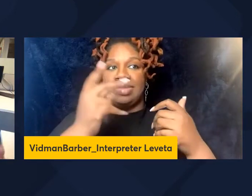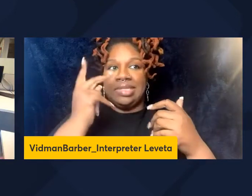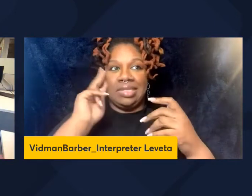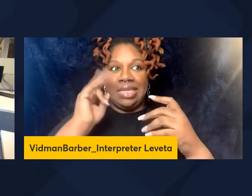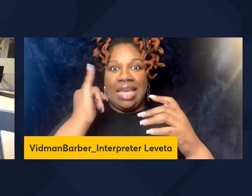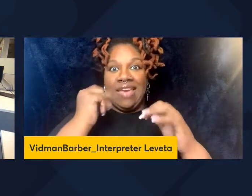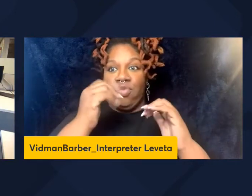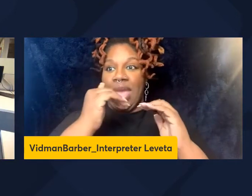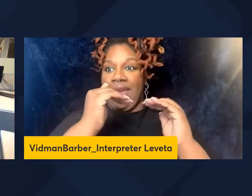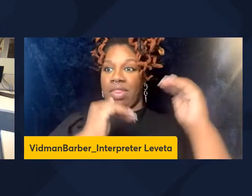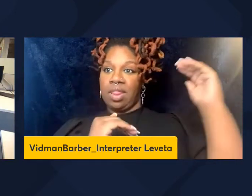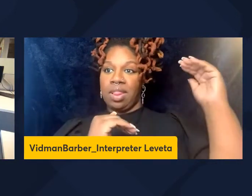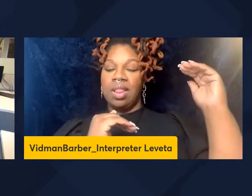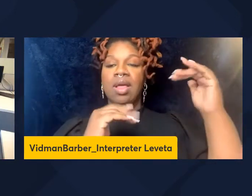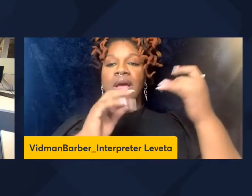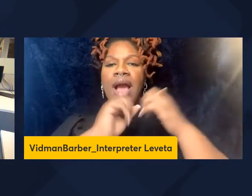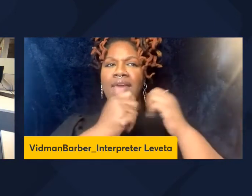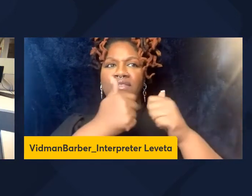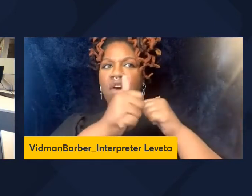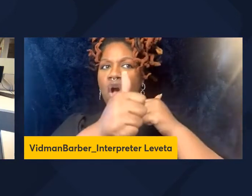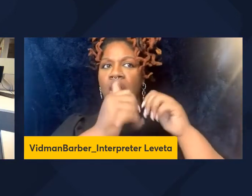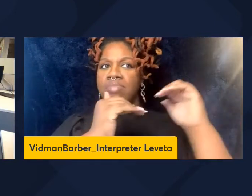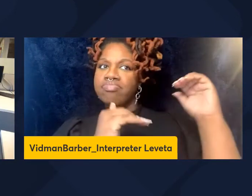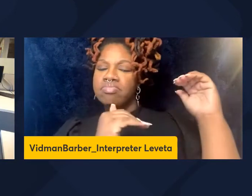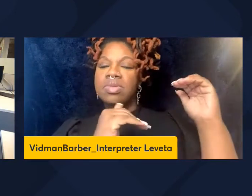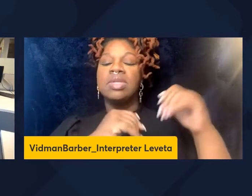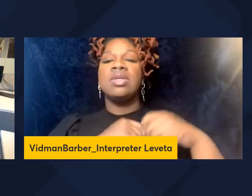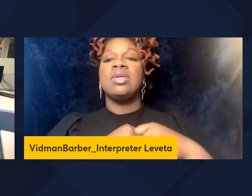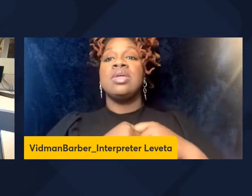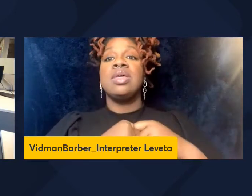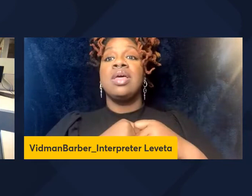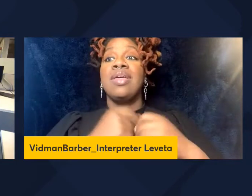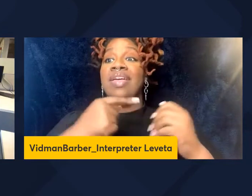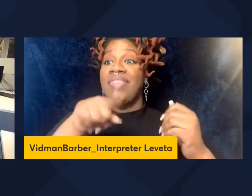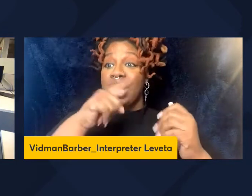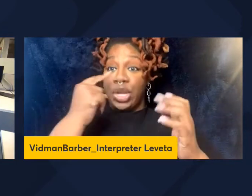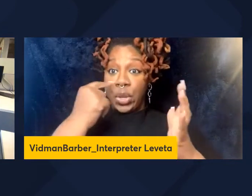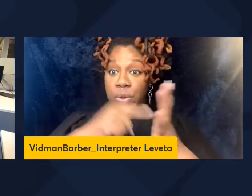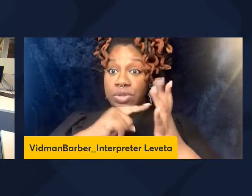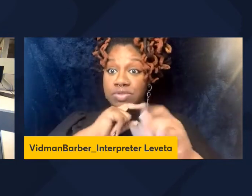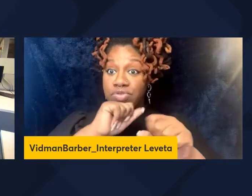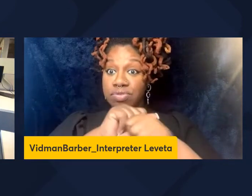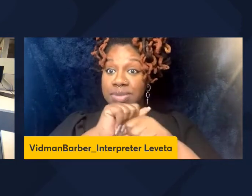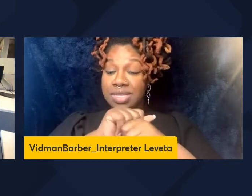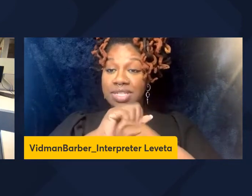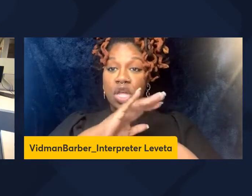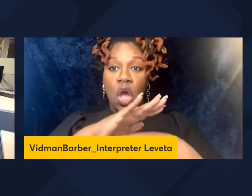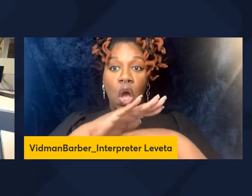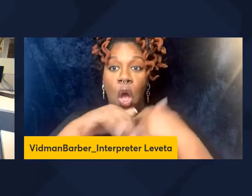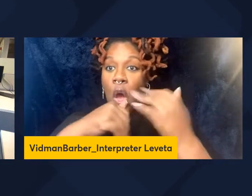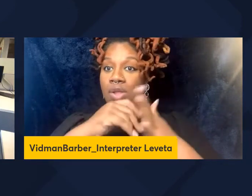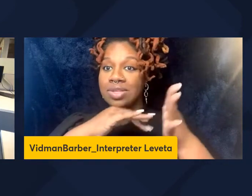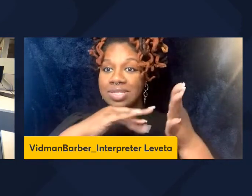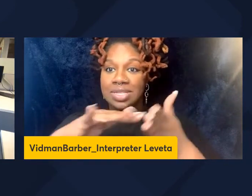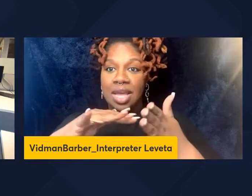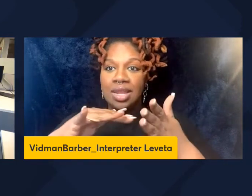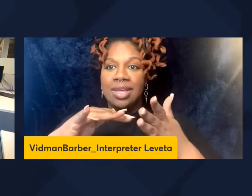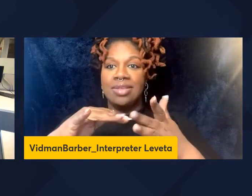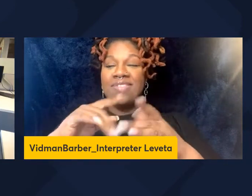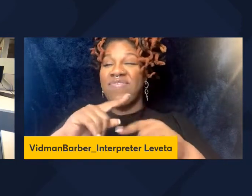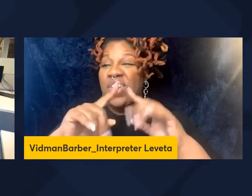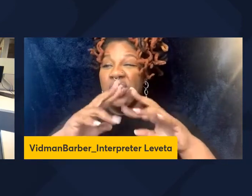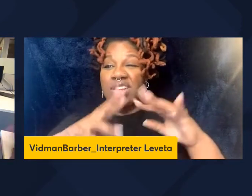sure enough, when they went back and looked at the trials, they noticed that all of my studies were highly diverse. In